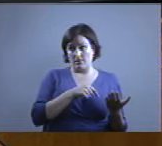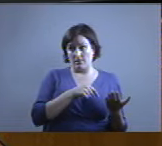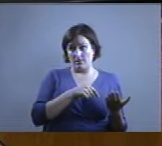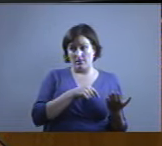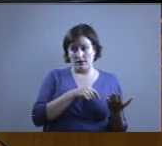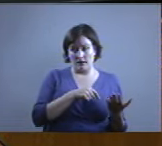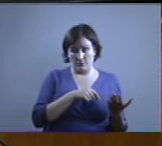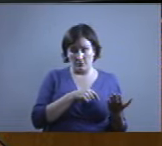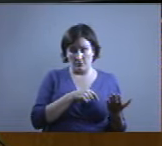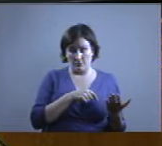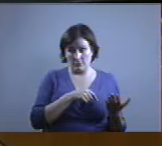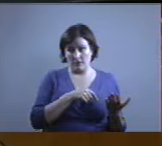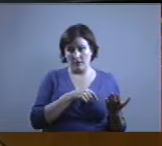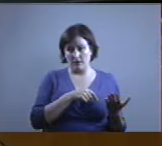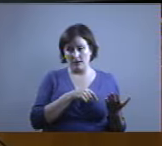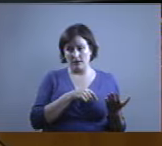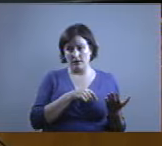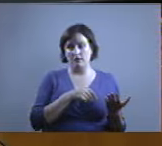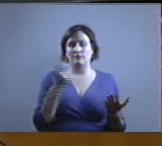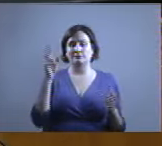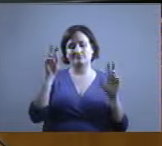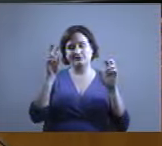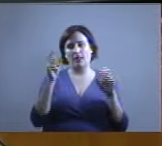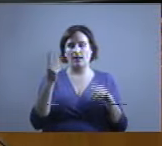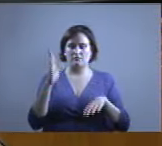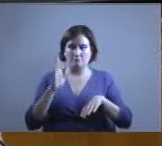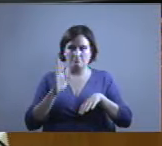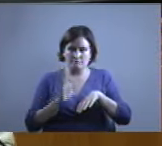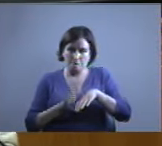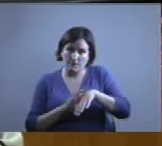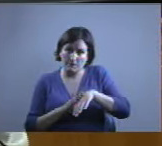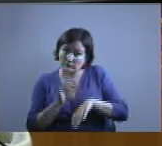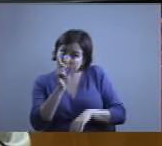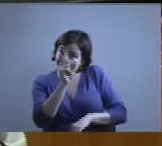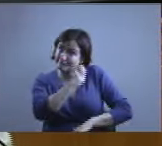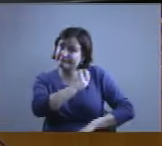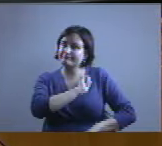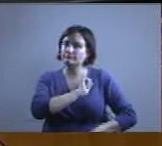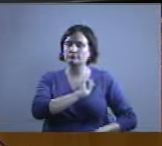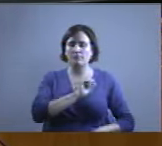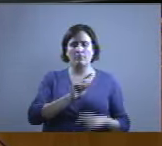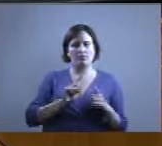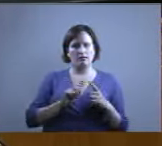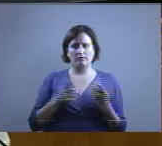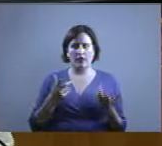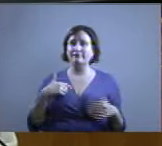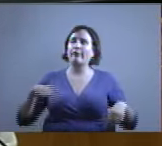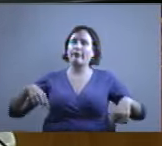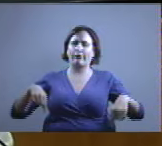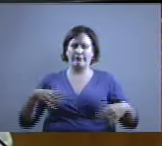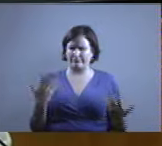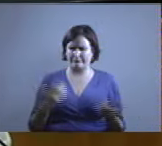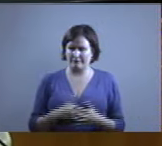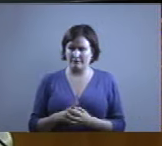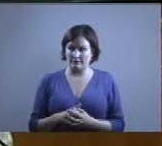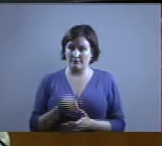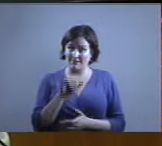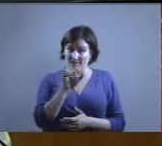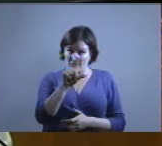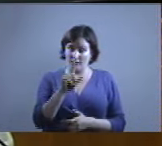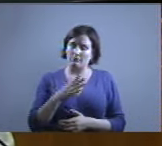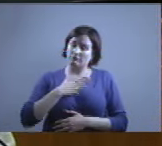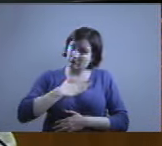proverbially speaking, it's a smack on the palm and nothing to rave about. If we really care about the vulnerable workers